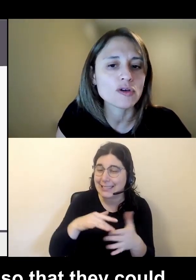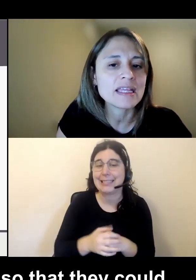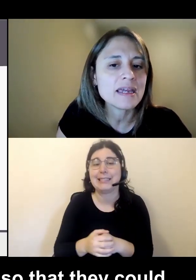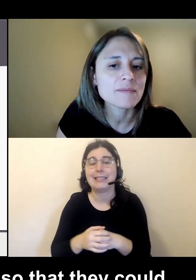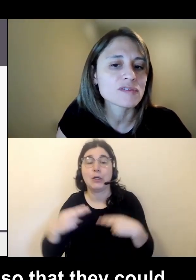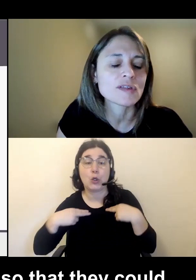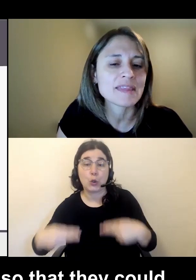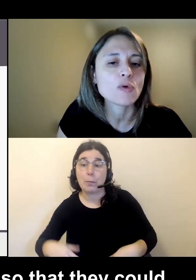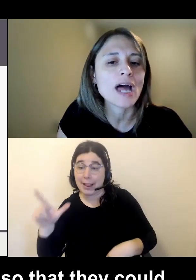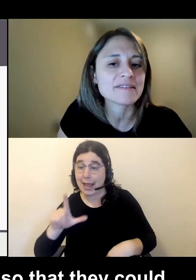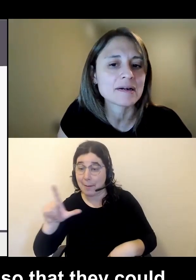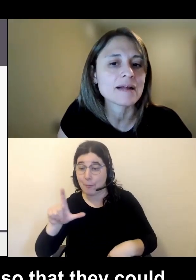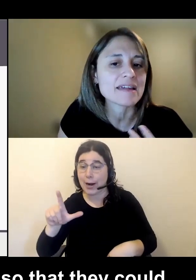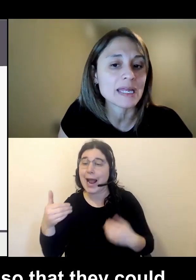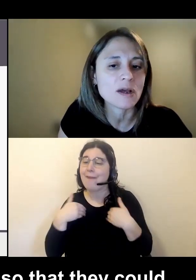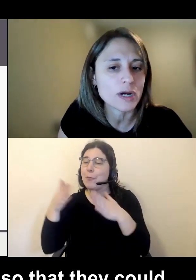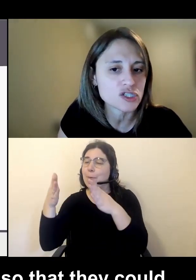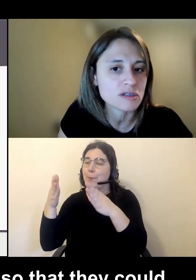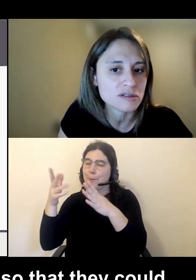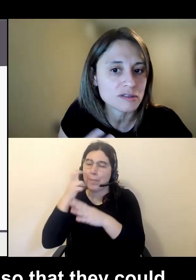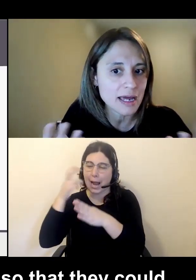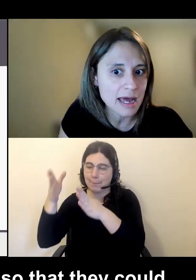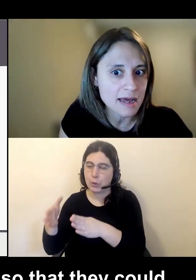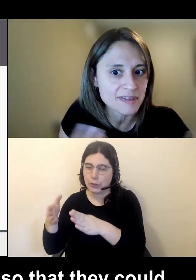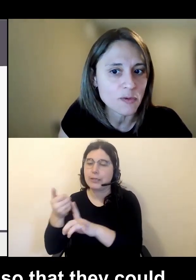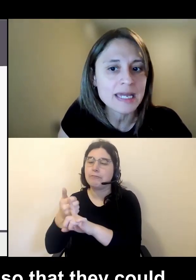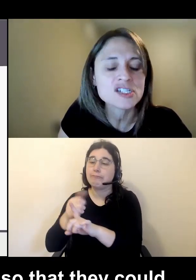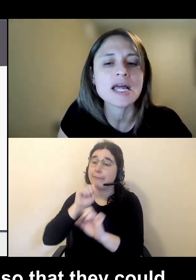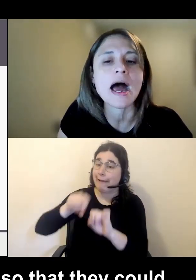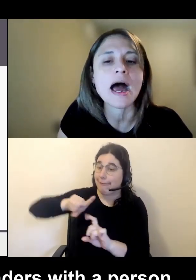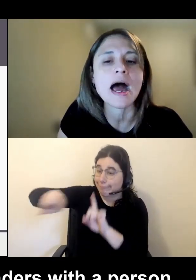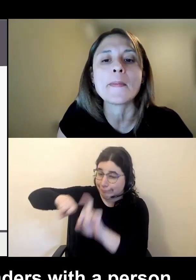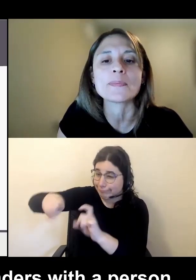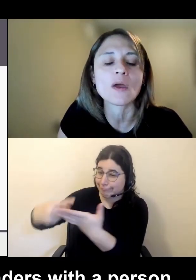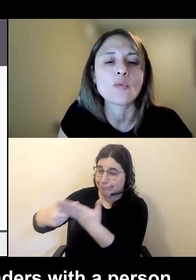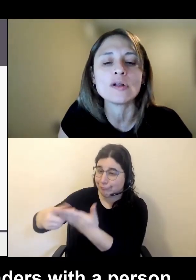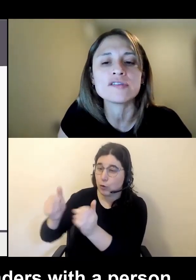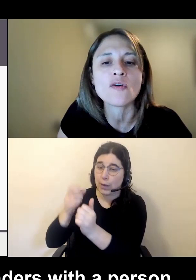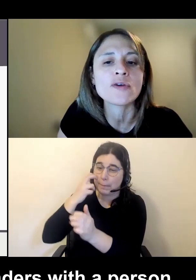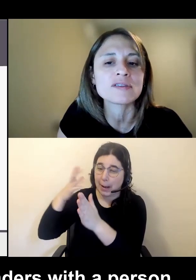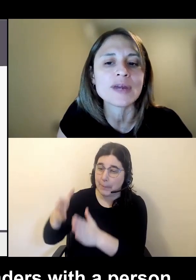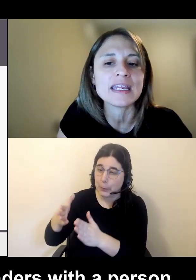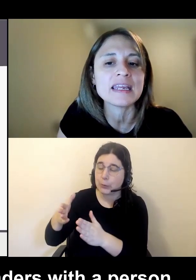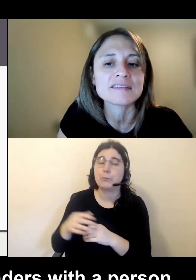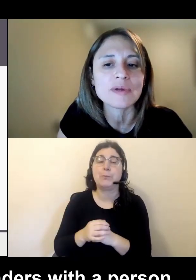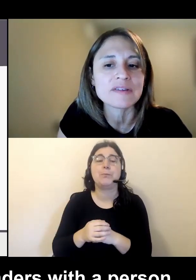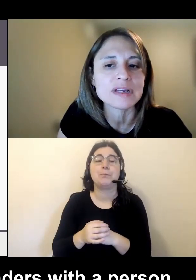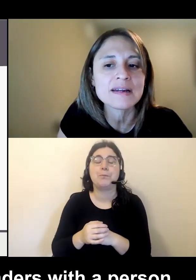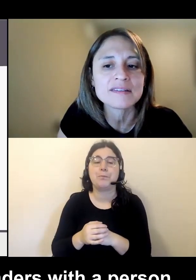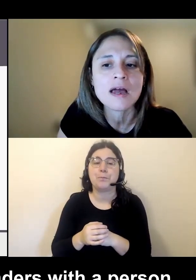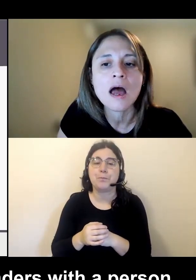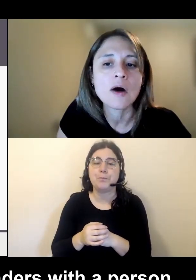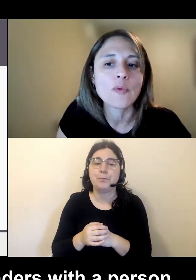blind community so that they could ask her as many questions as they wish. We also offer training in